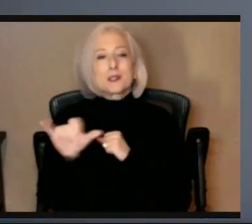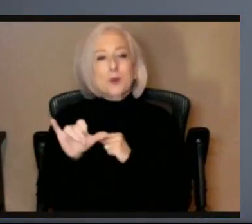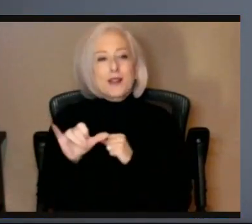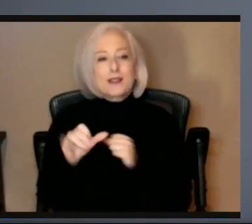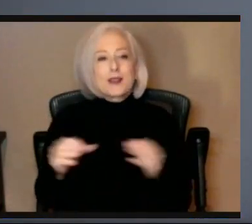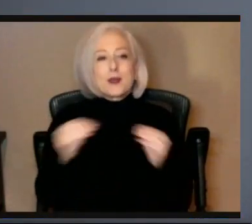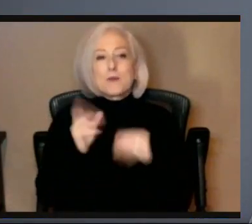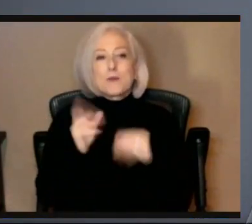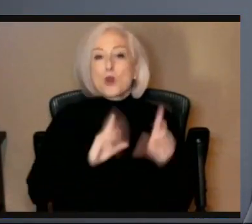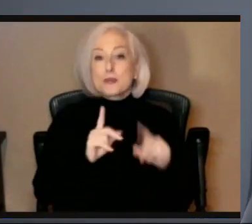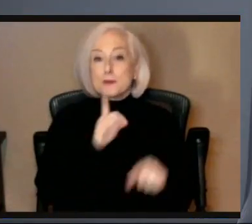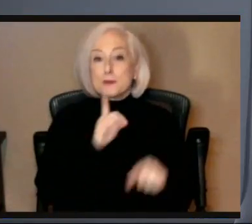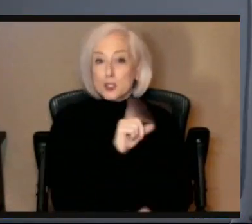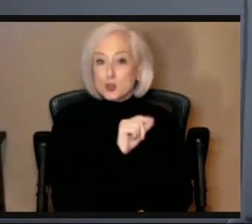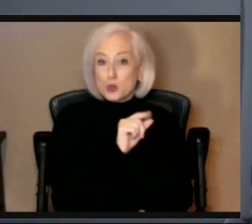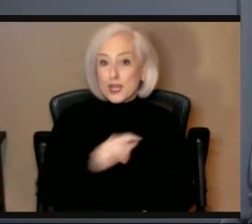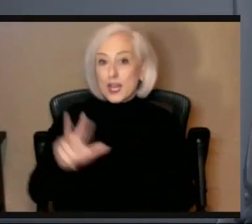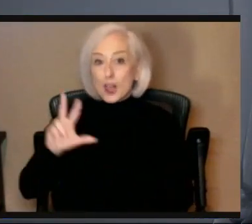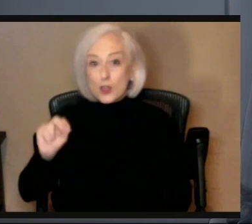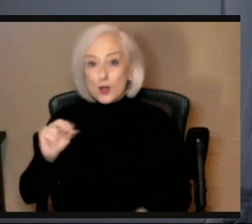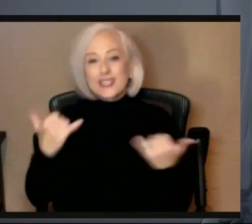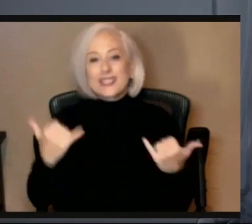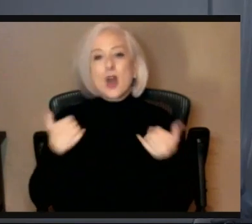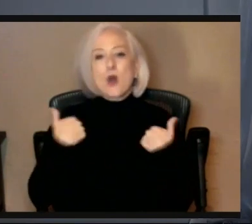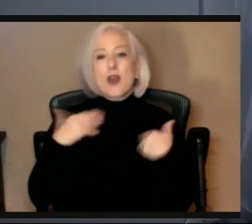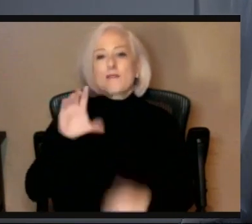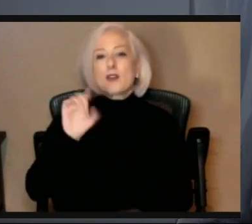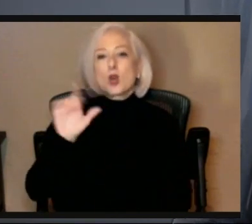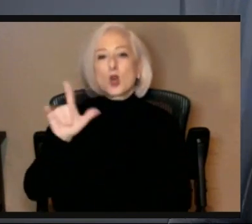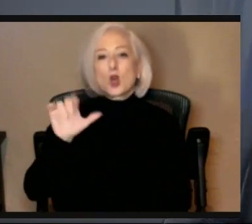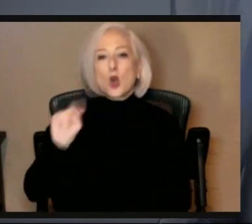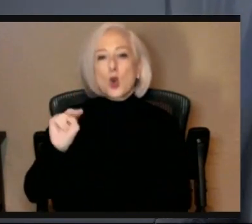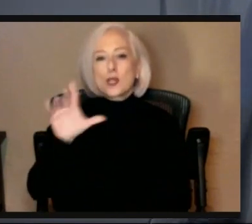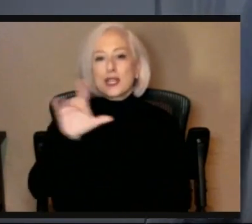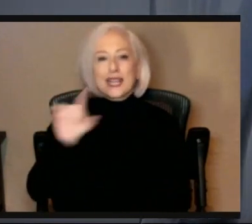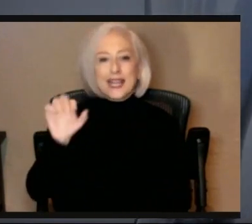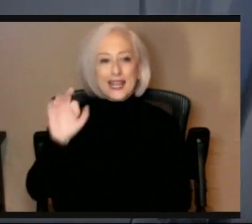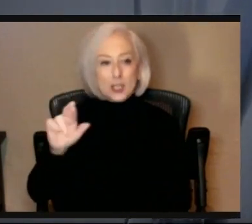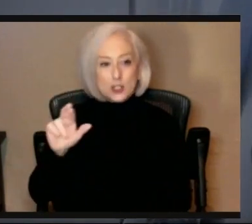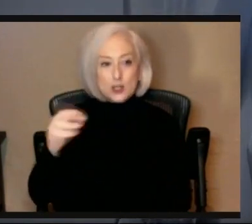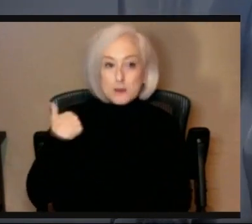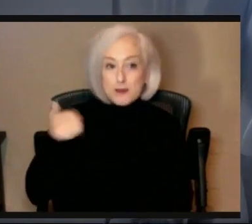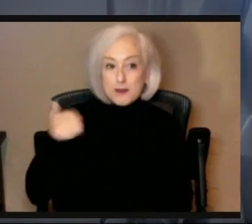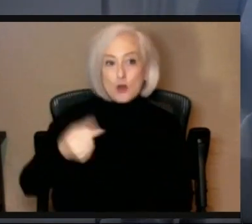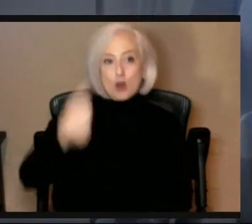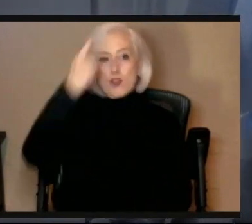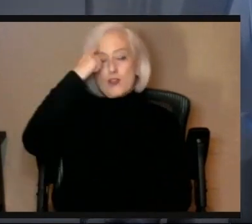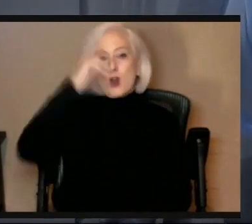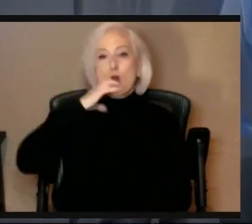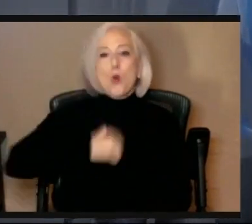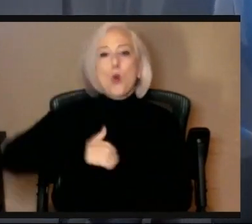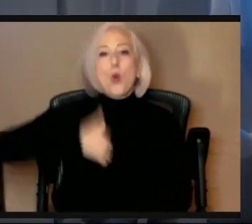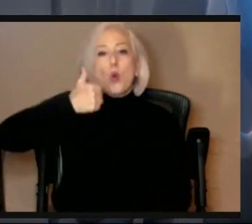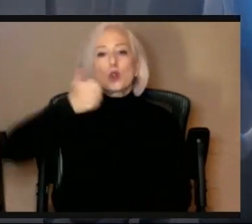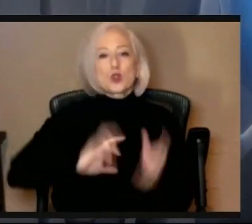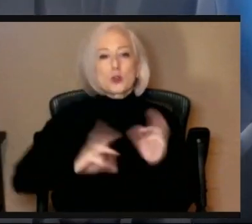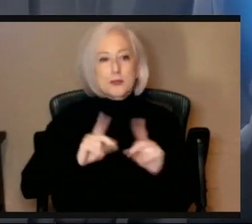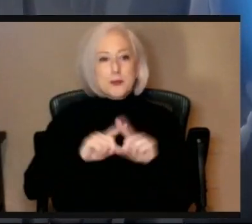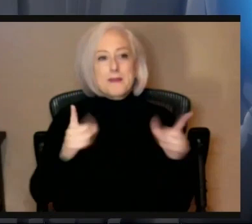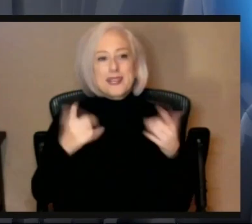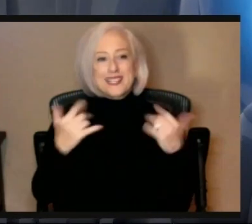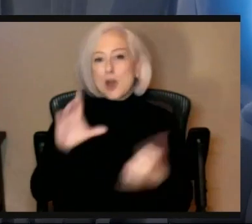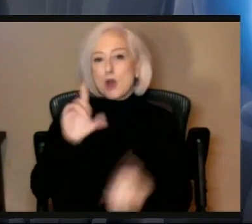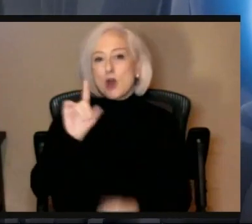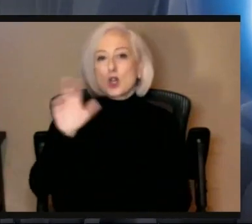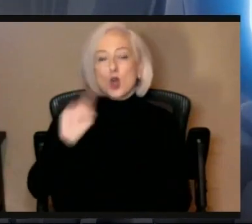are now coming down with colon cancer. It was once believed to be mainly affecting older people. It is Colon Cancer Awareness